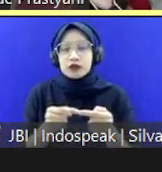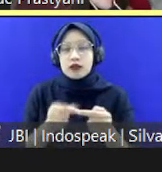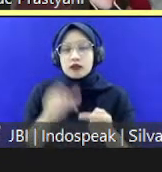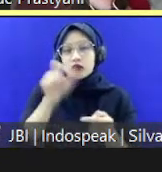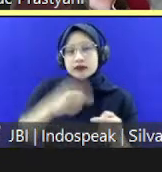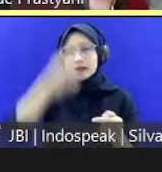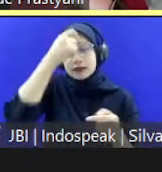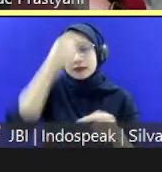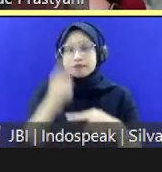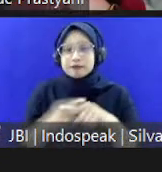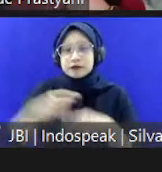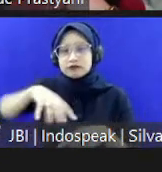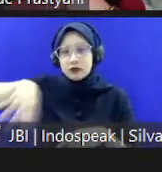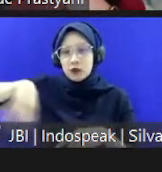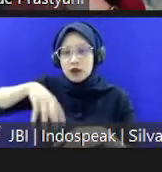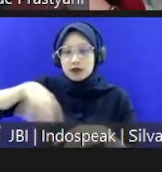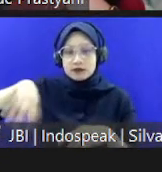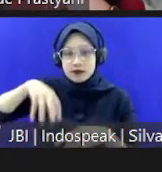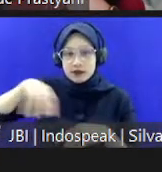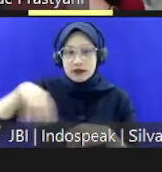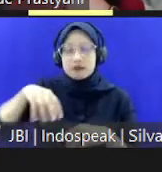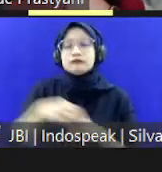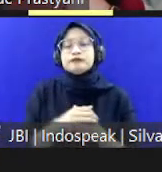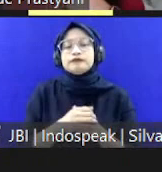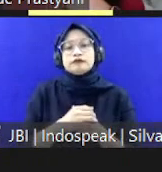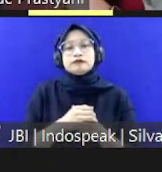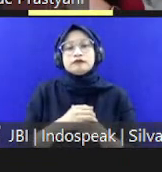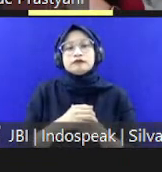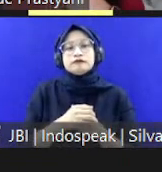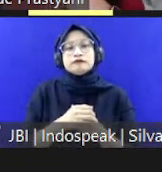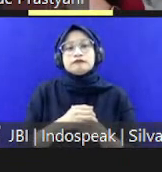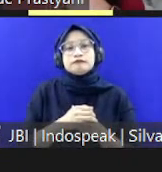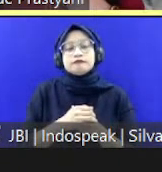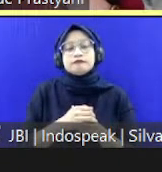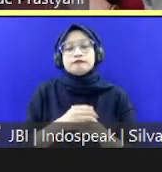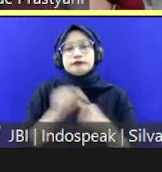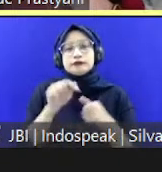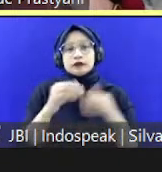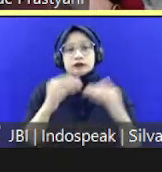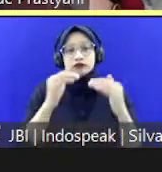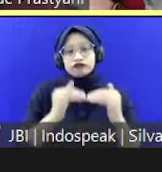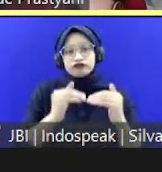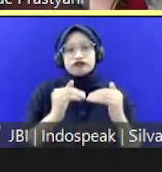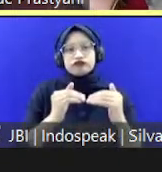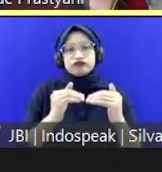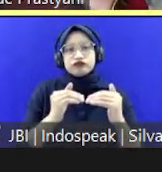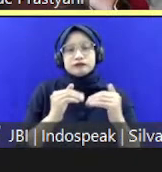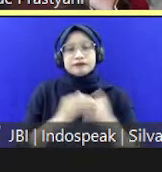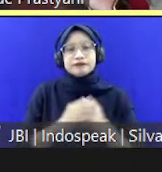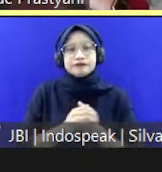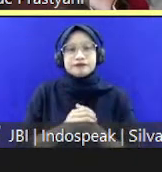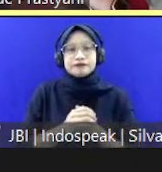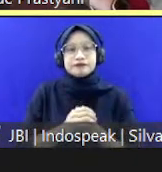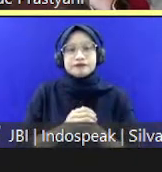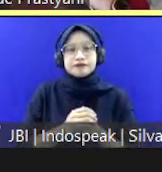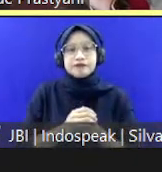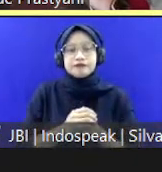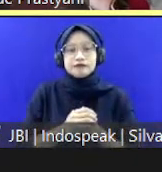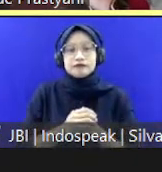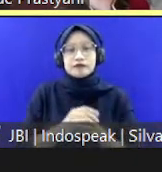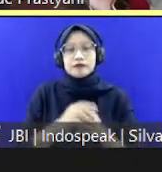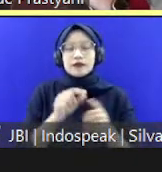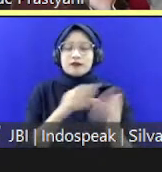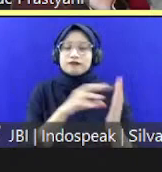lessons learned for us. Slide. Can we go to the slide? Yes, sorry. So this is the biggest lessons that